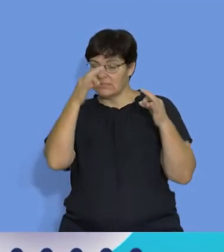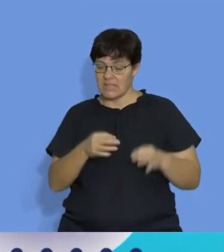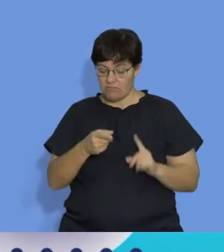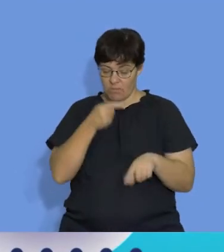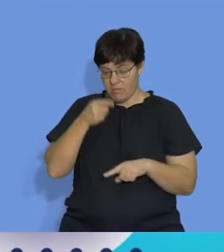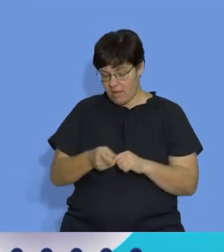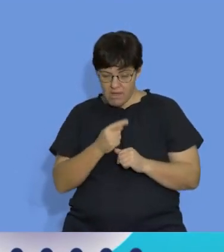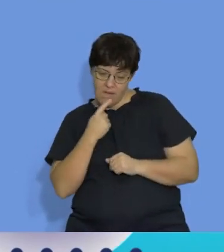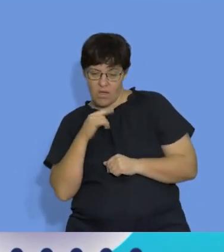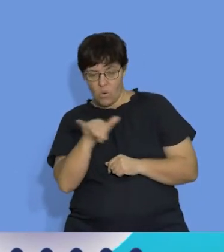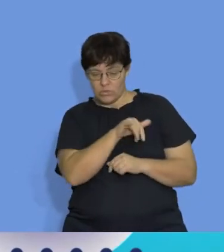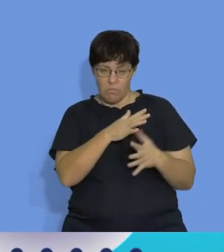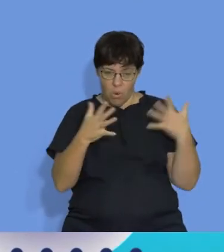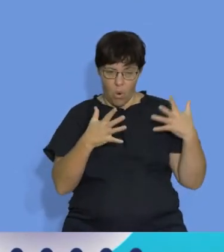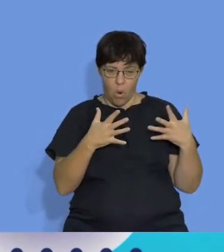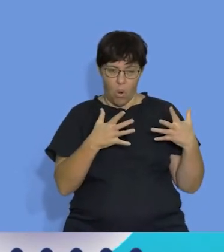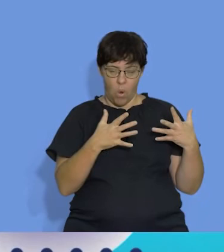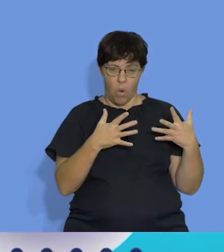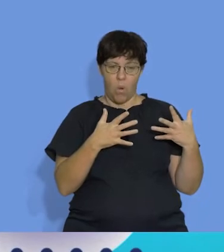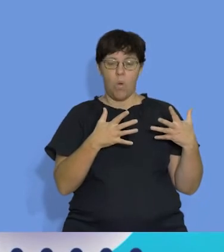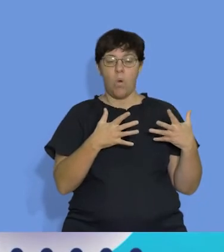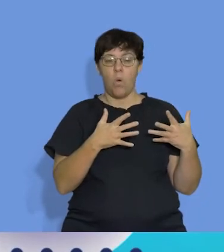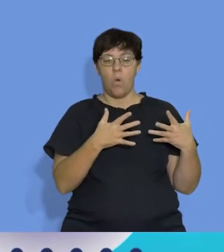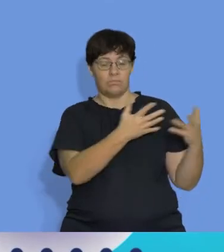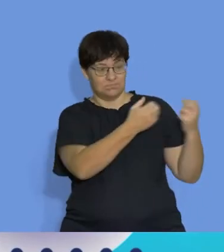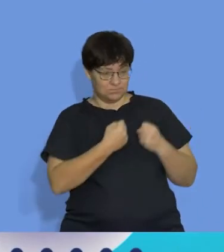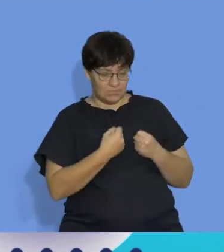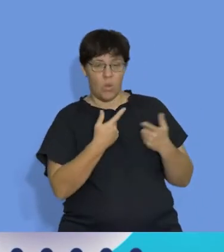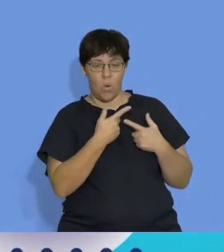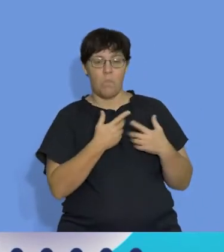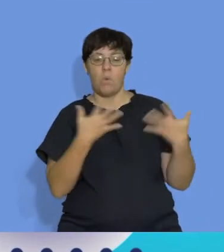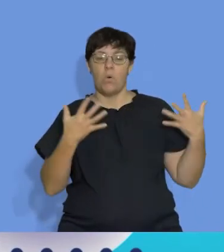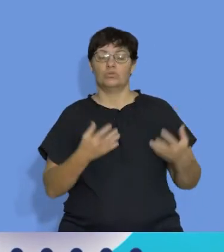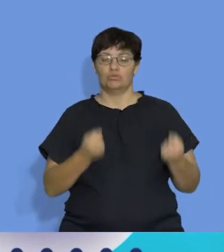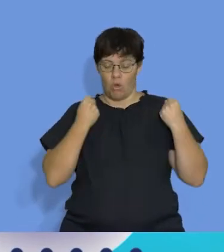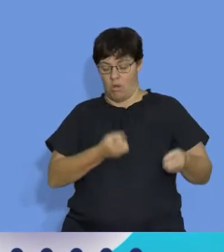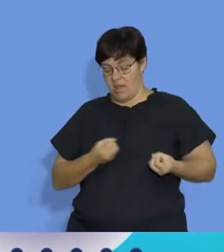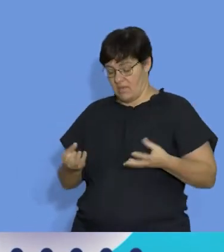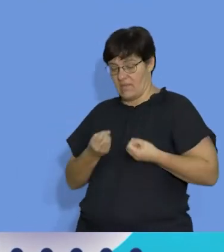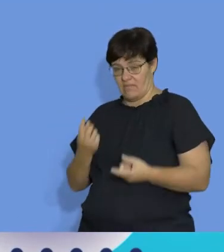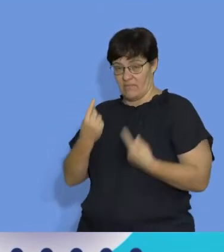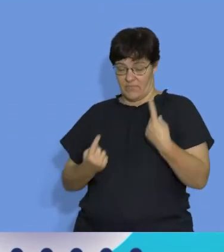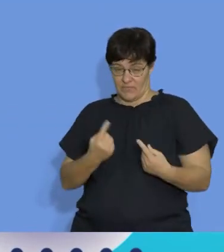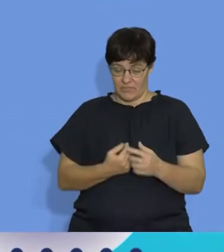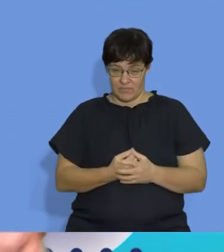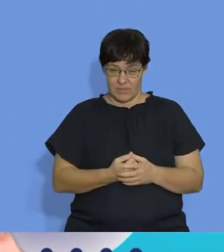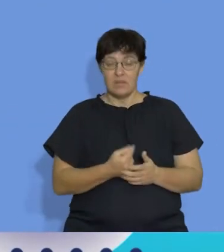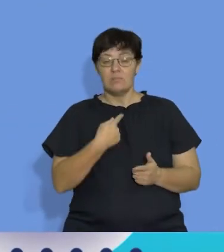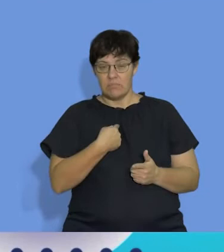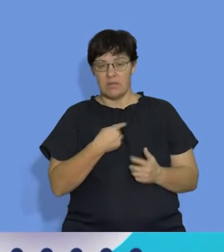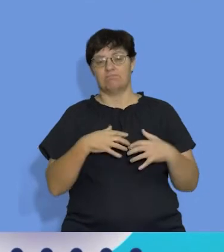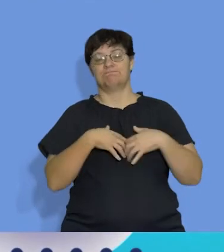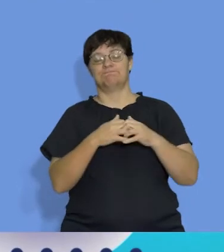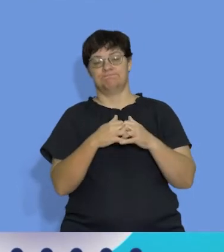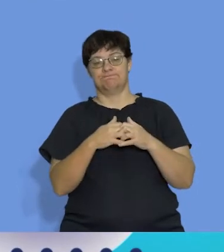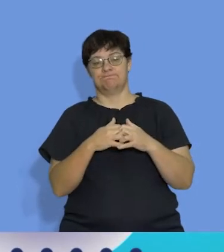point as to which one is a stronger reducing agent as well as which one is a stronger oxidizing agent. Then we are able to extract what